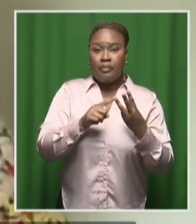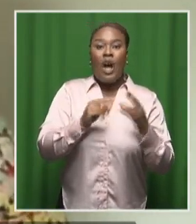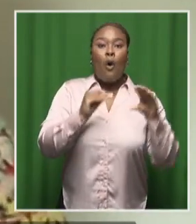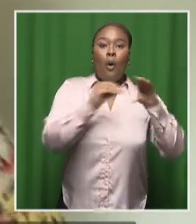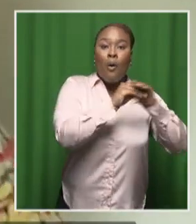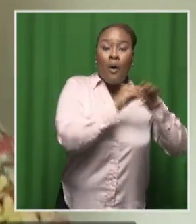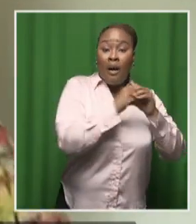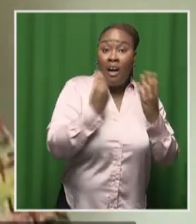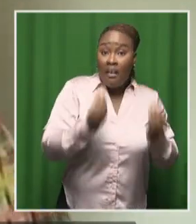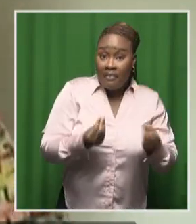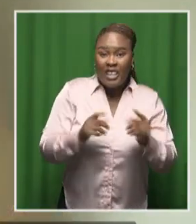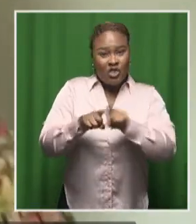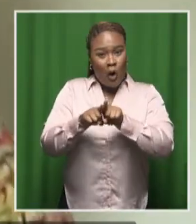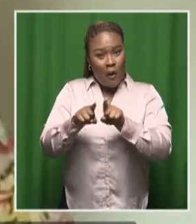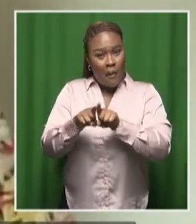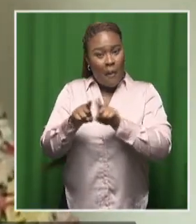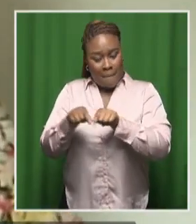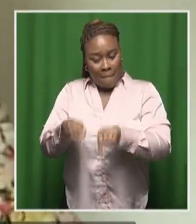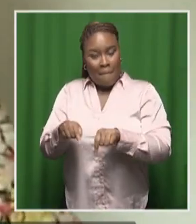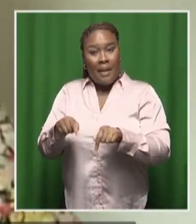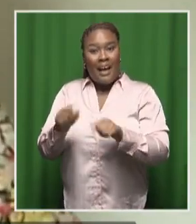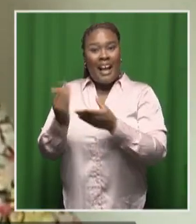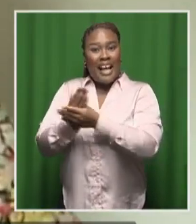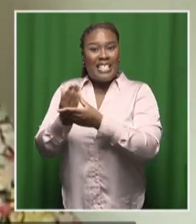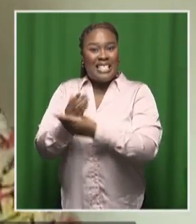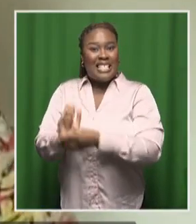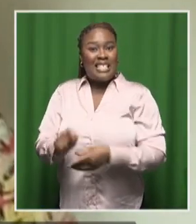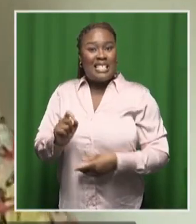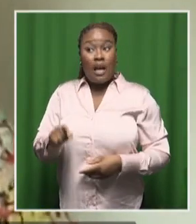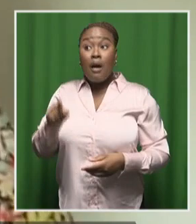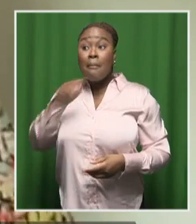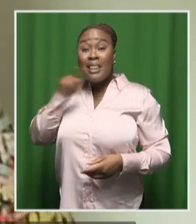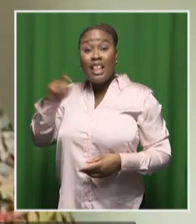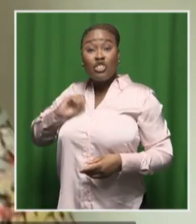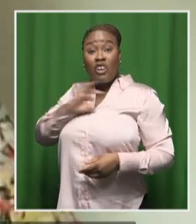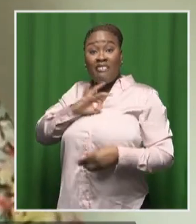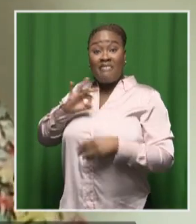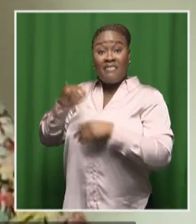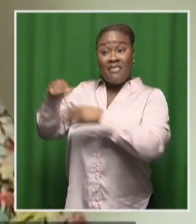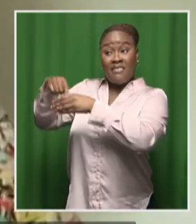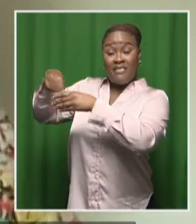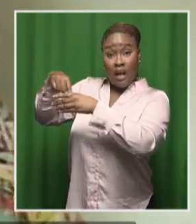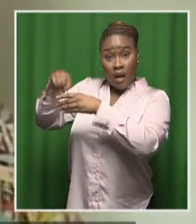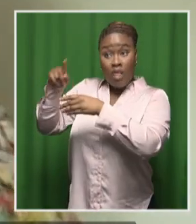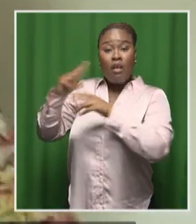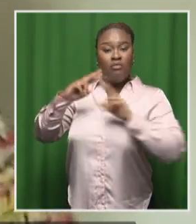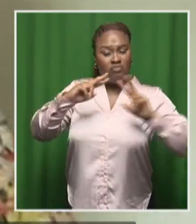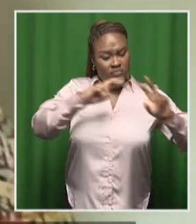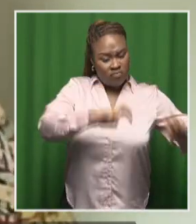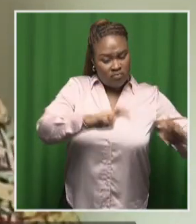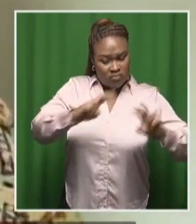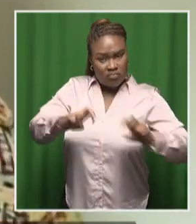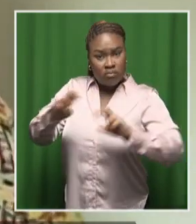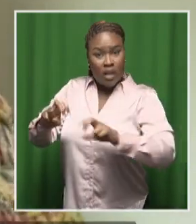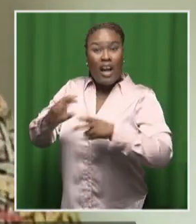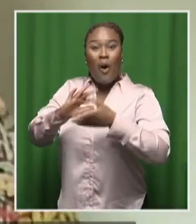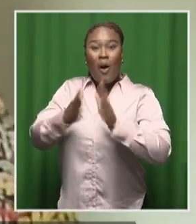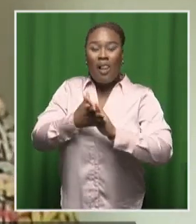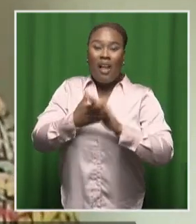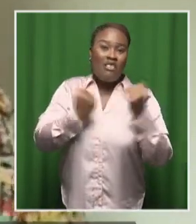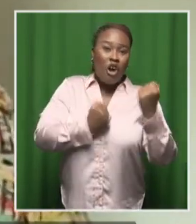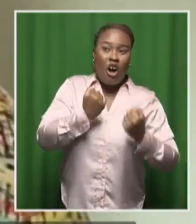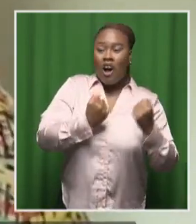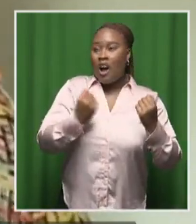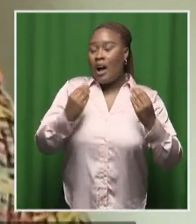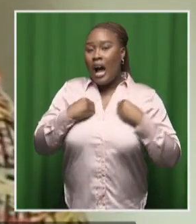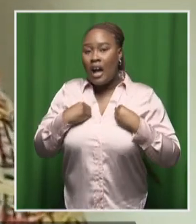particular matter. And so when your maintenance investigators do their work, you can place all of that